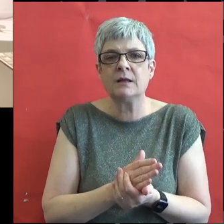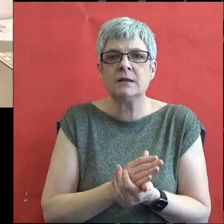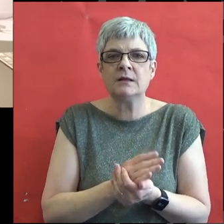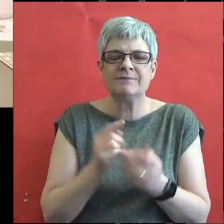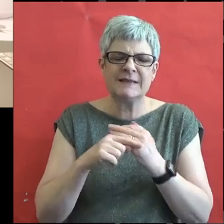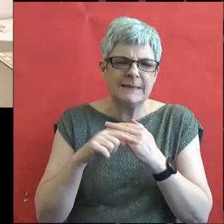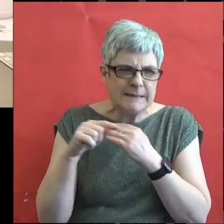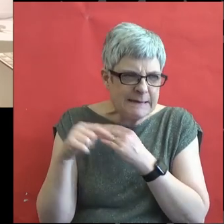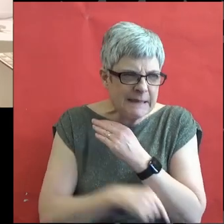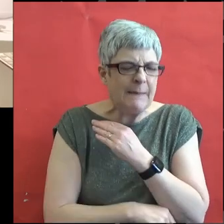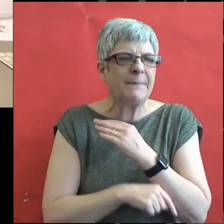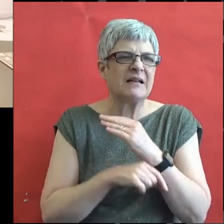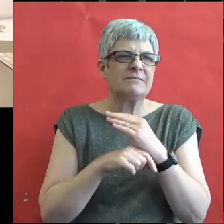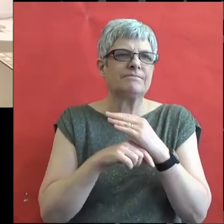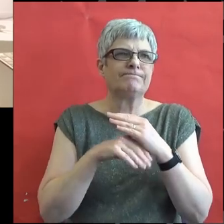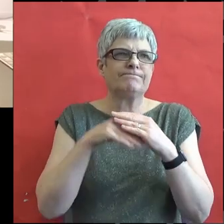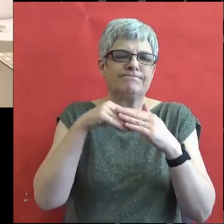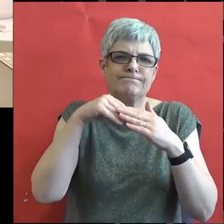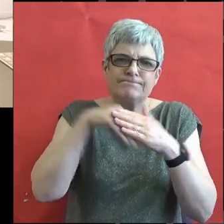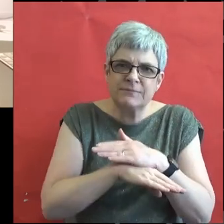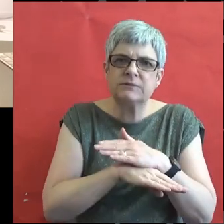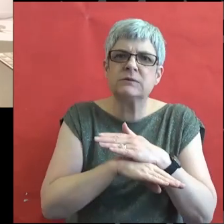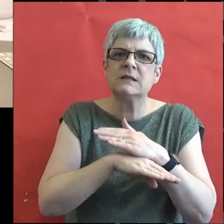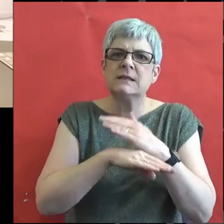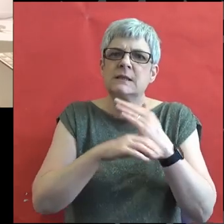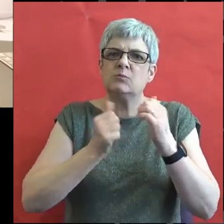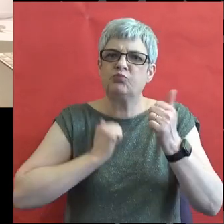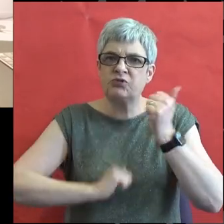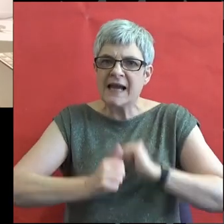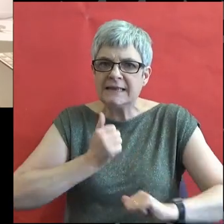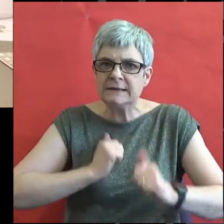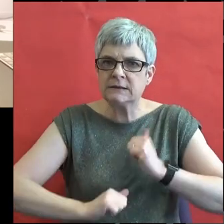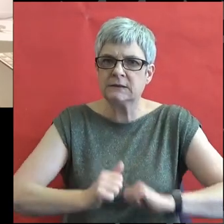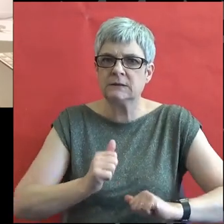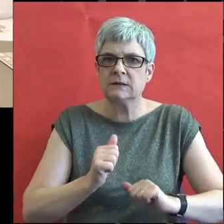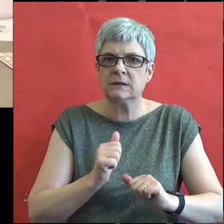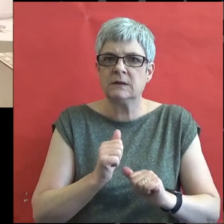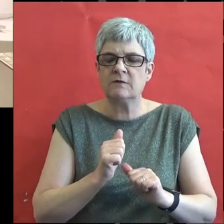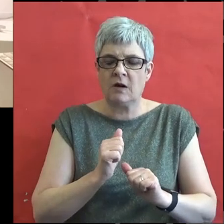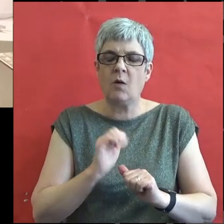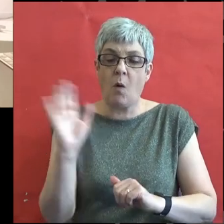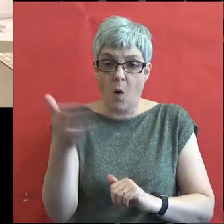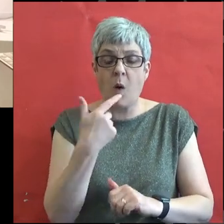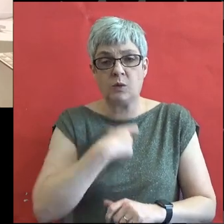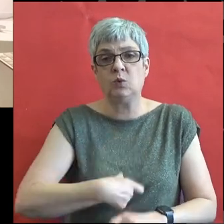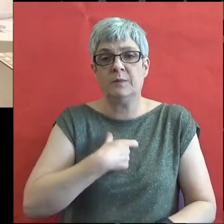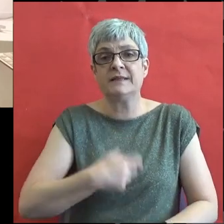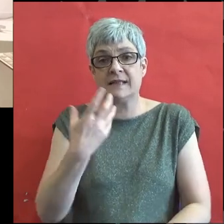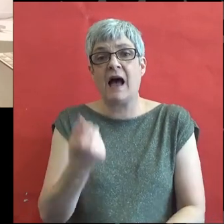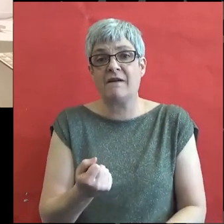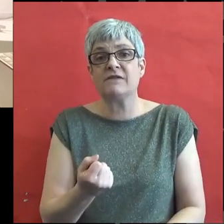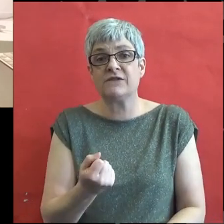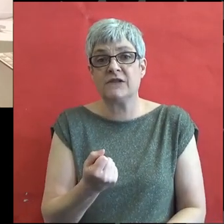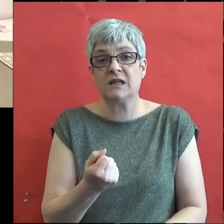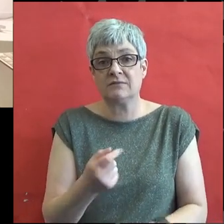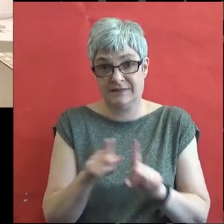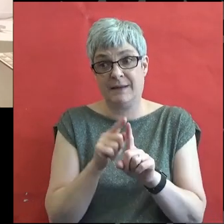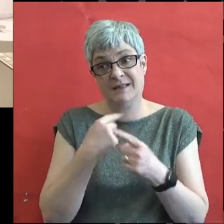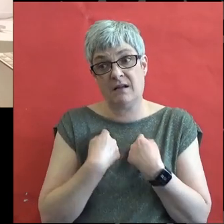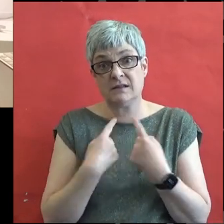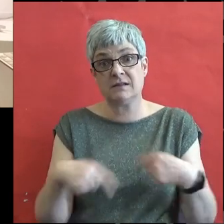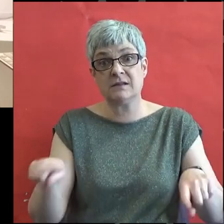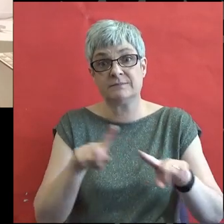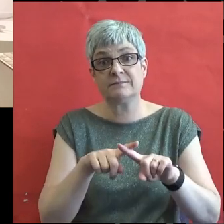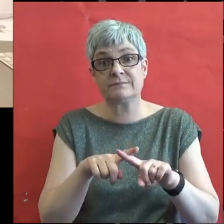deep, ingrained, prideful nature that all humans are susceptible to, even us.